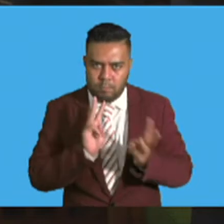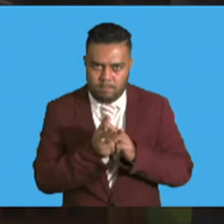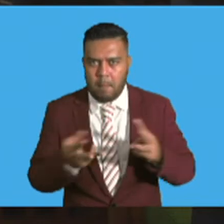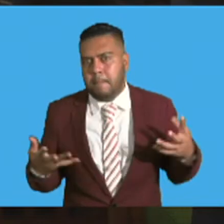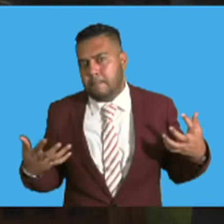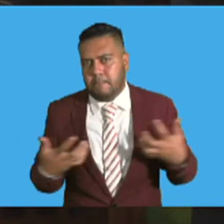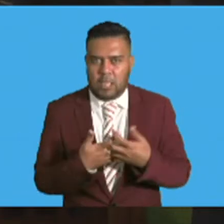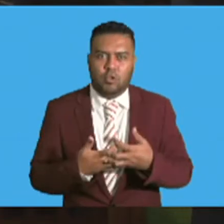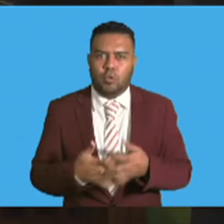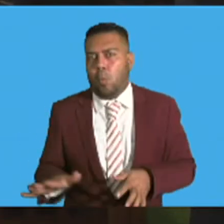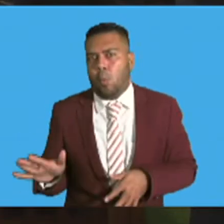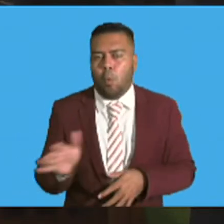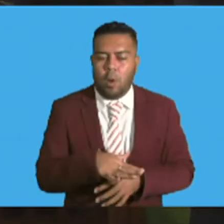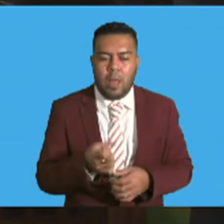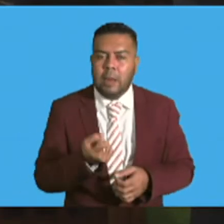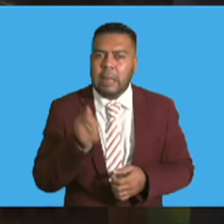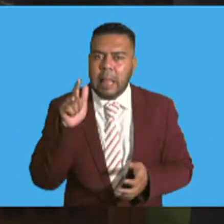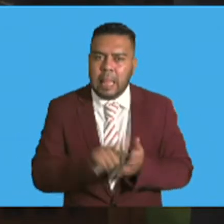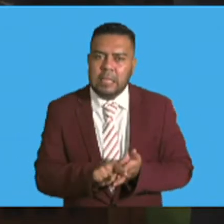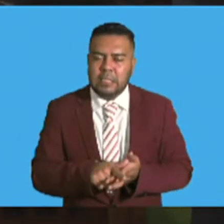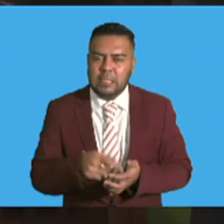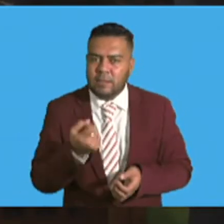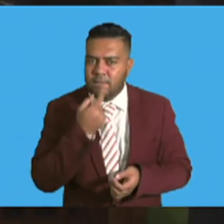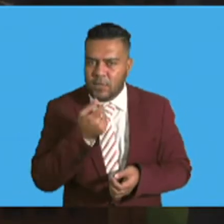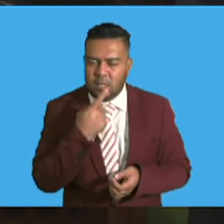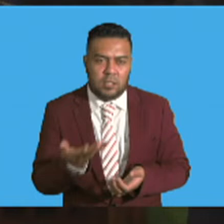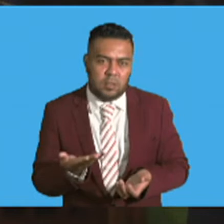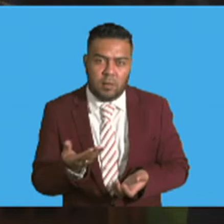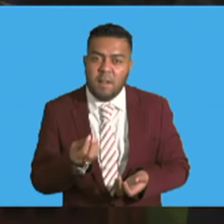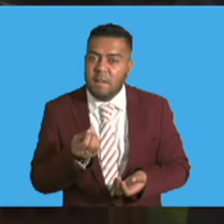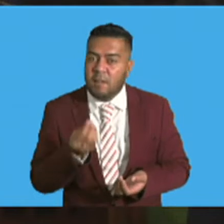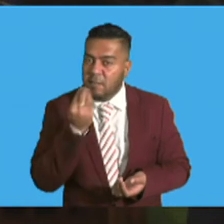and also require less feed during difficult times.